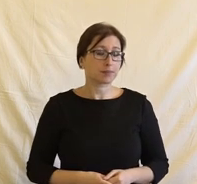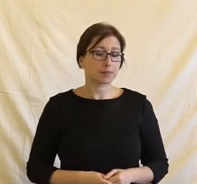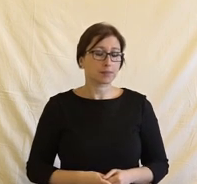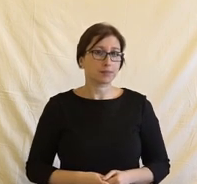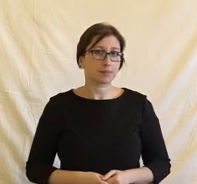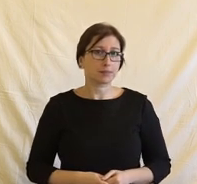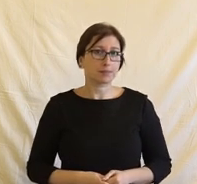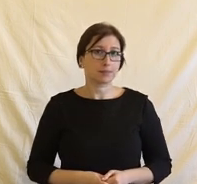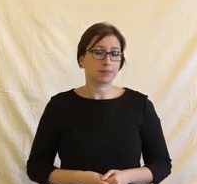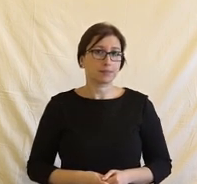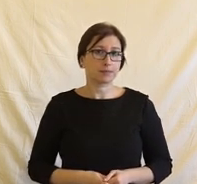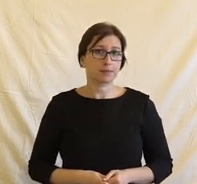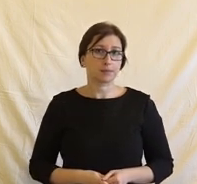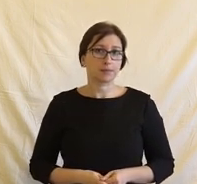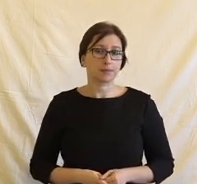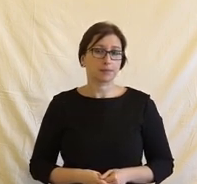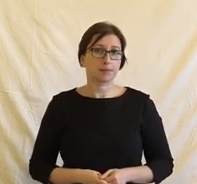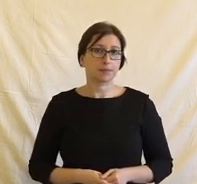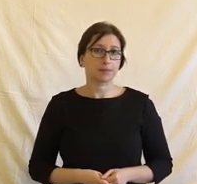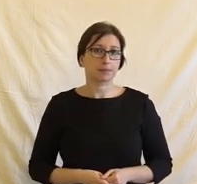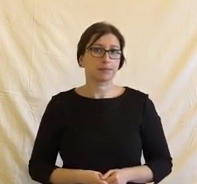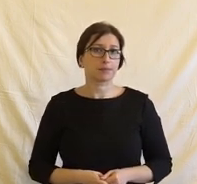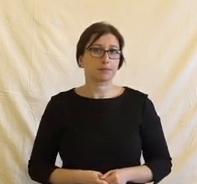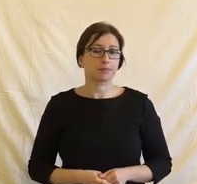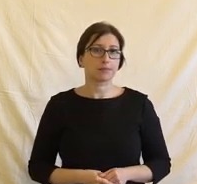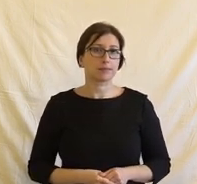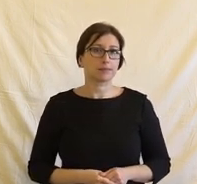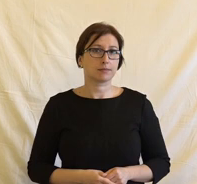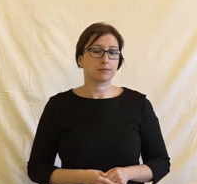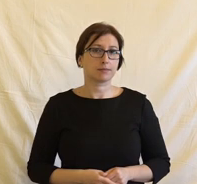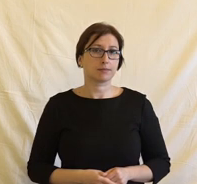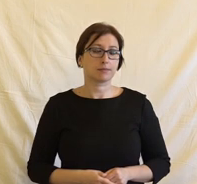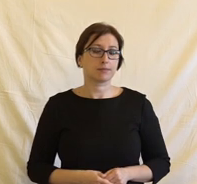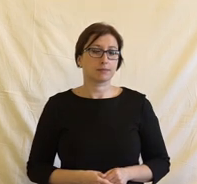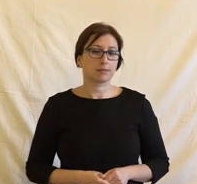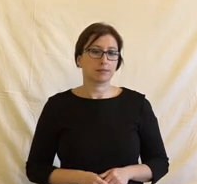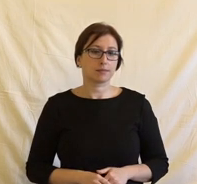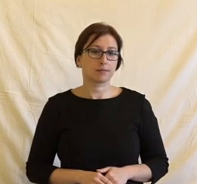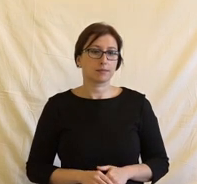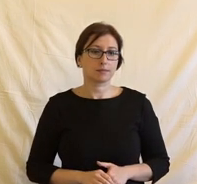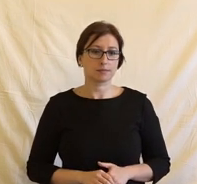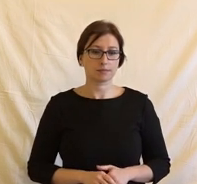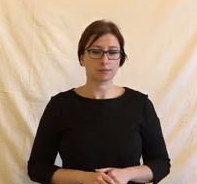as I said, human rights are not a new problem. It's only applied to